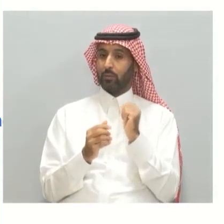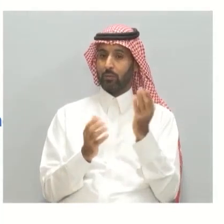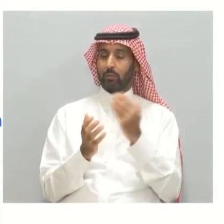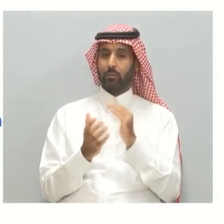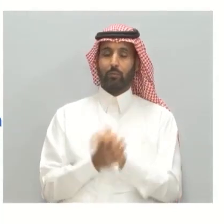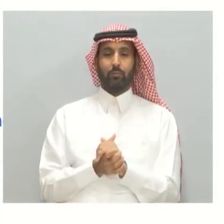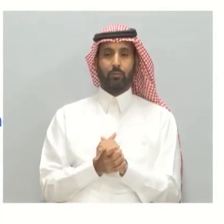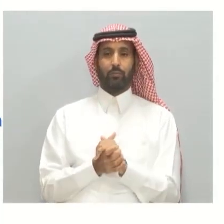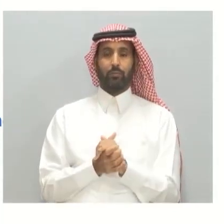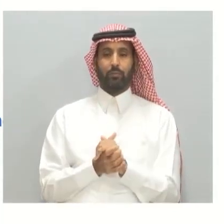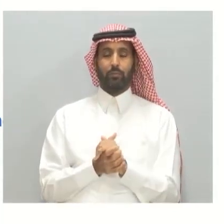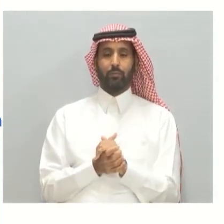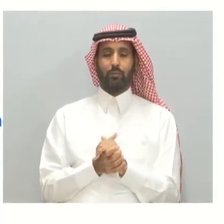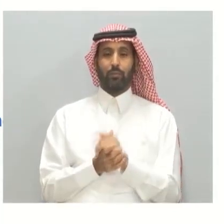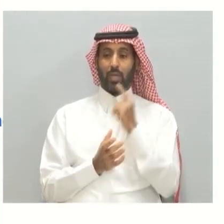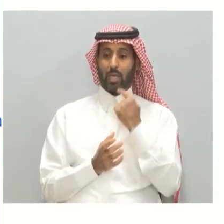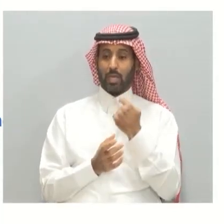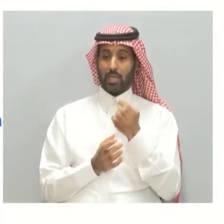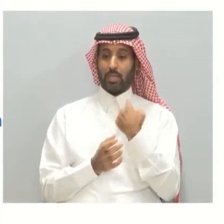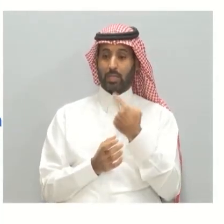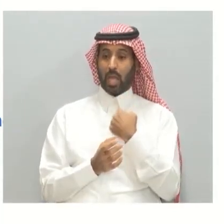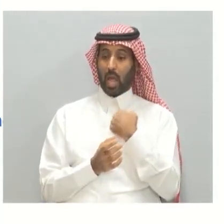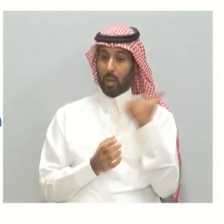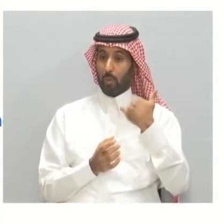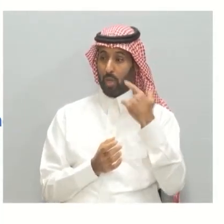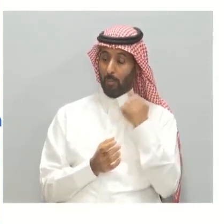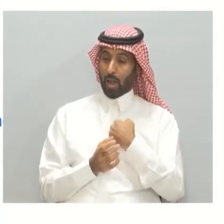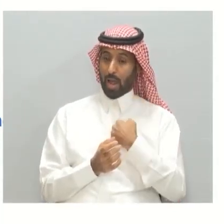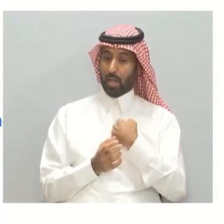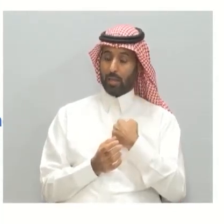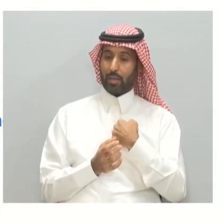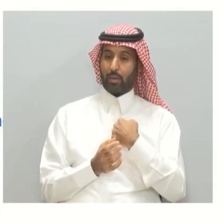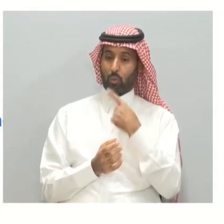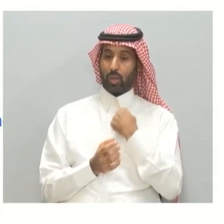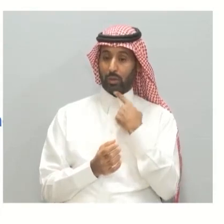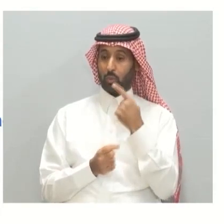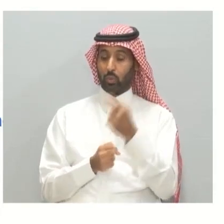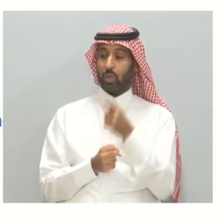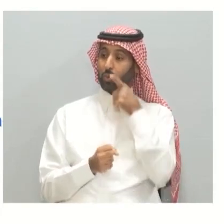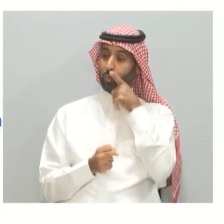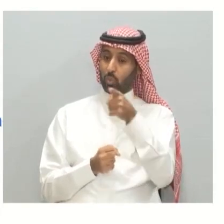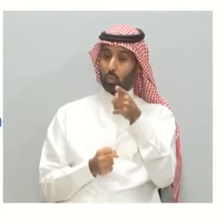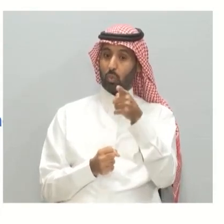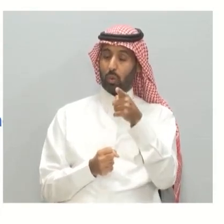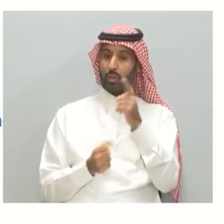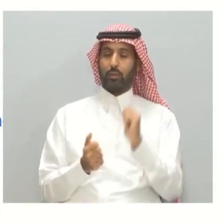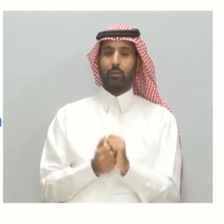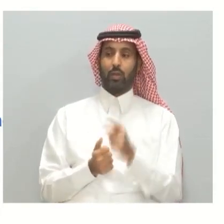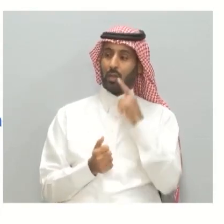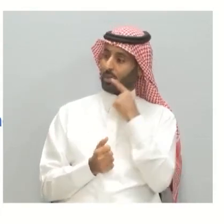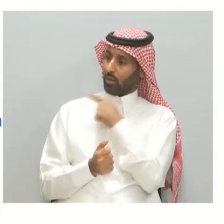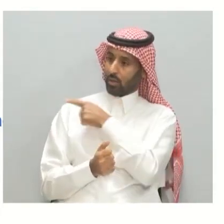of pronouns, he said, I am interested, I would like to, you have a related,